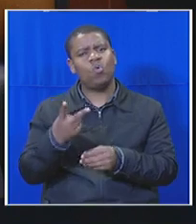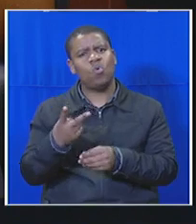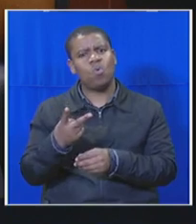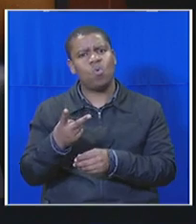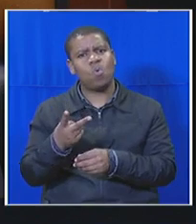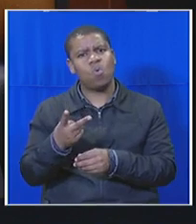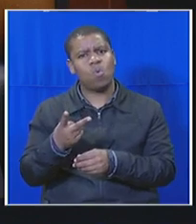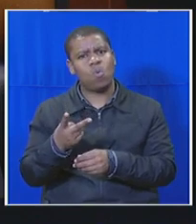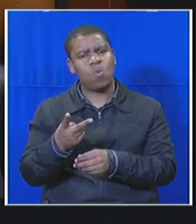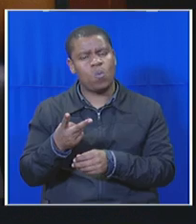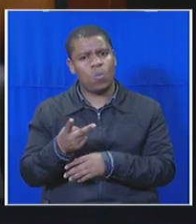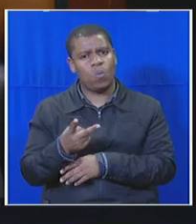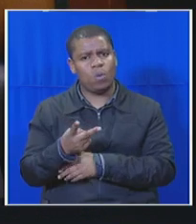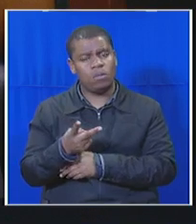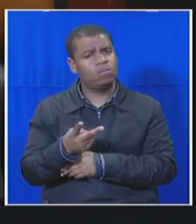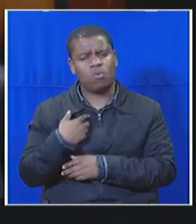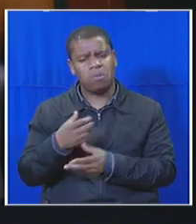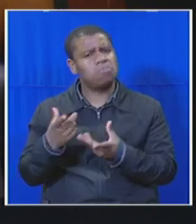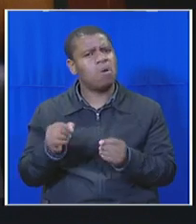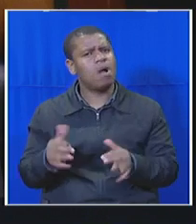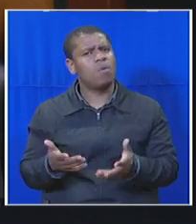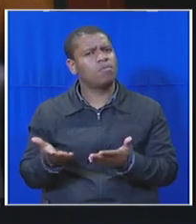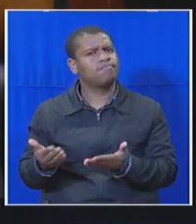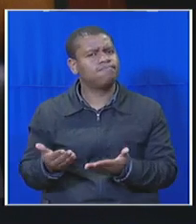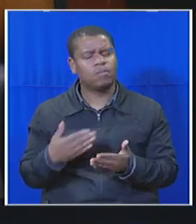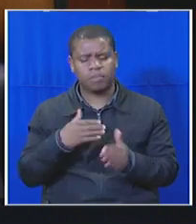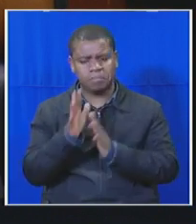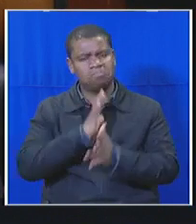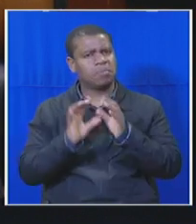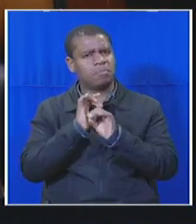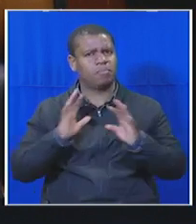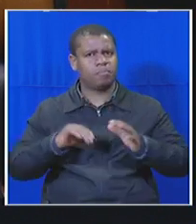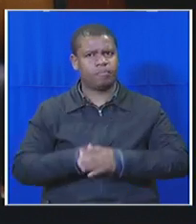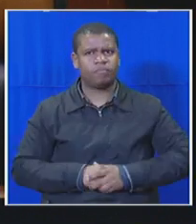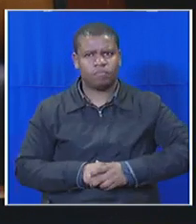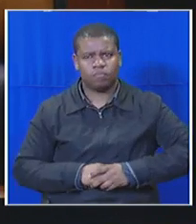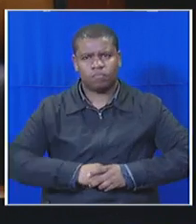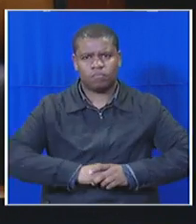again? How are you going to do this, Deputy Speaker? Can we get some guidance, please?